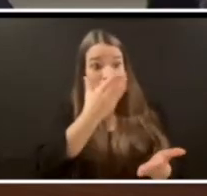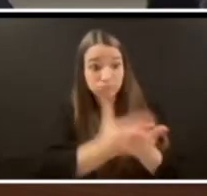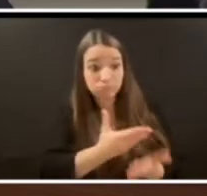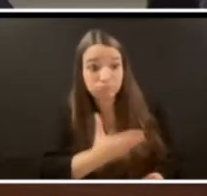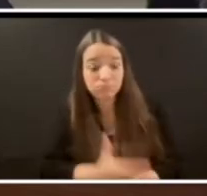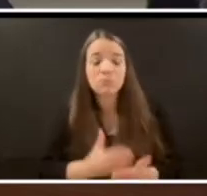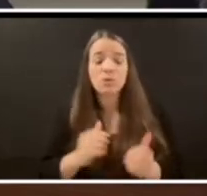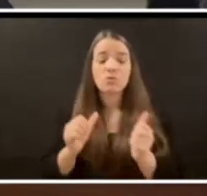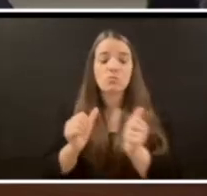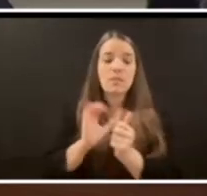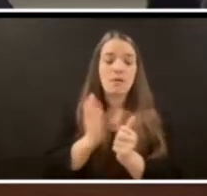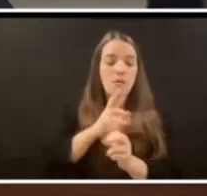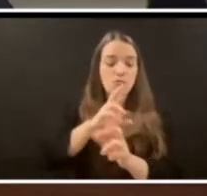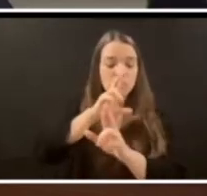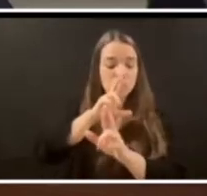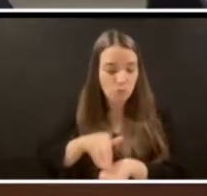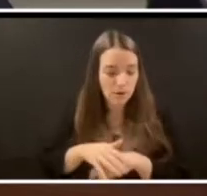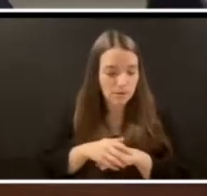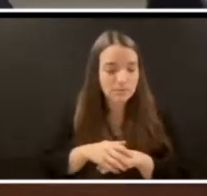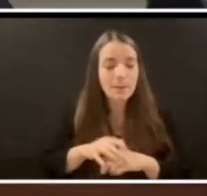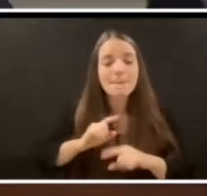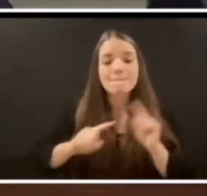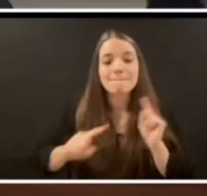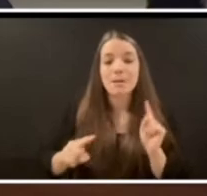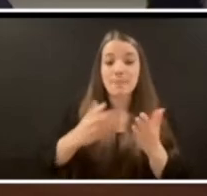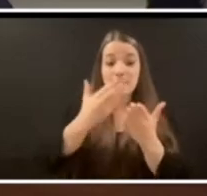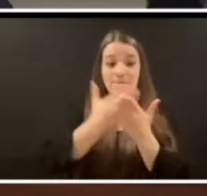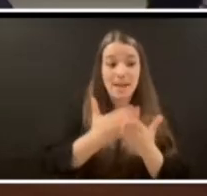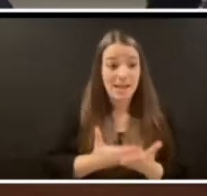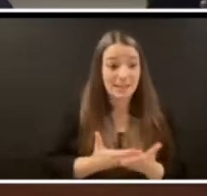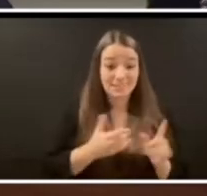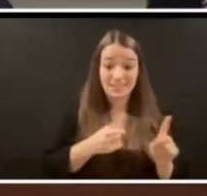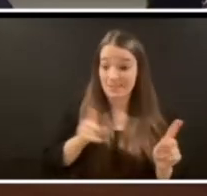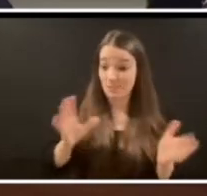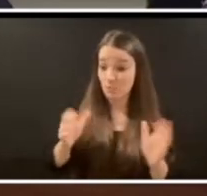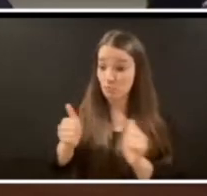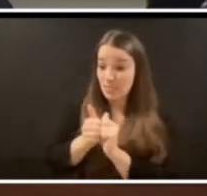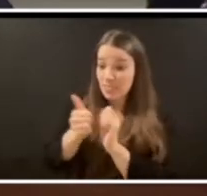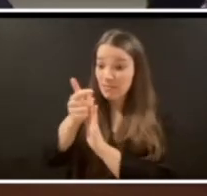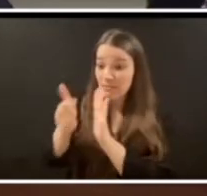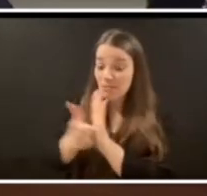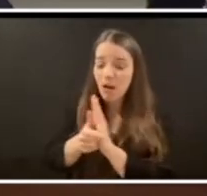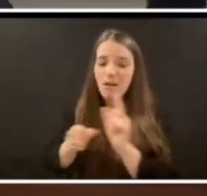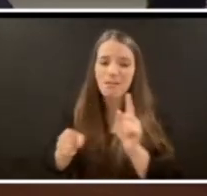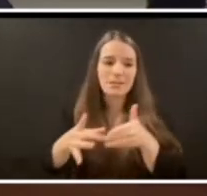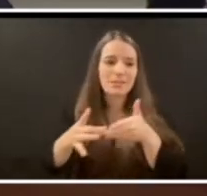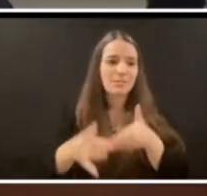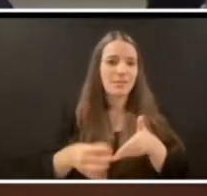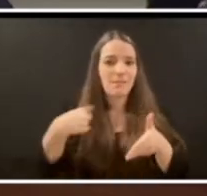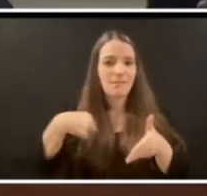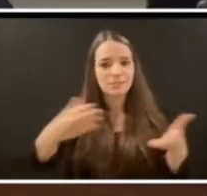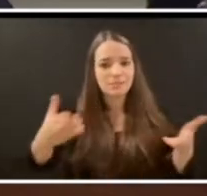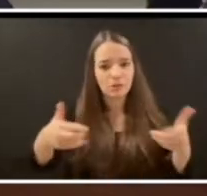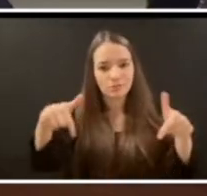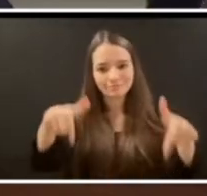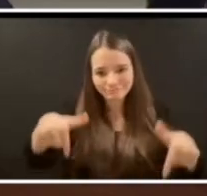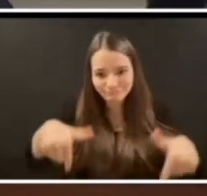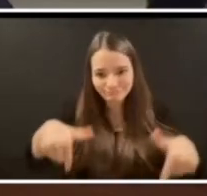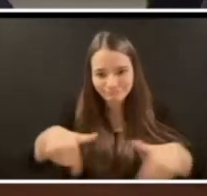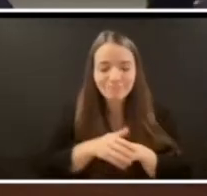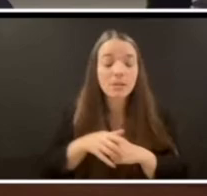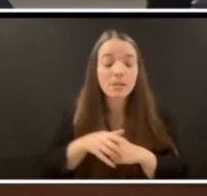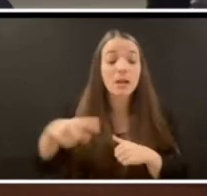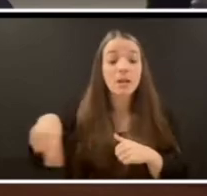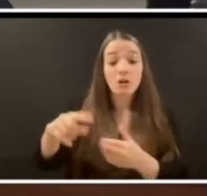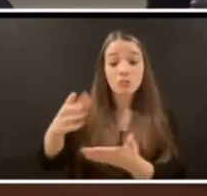where the facts and the law lead us, and inescapably, they lead us here. Accordingly, Mr. Chairman, in light of these facts,